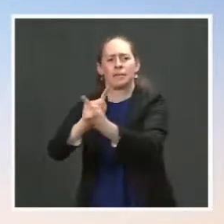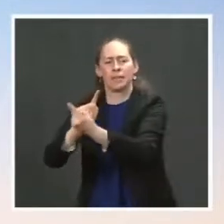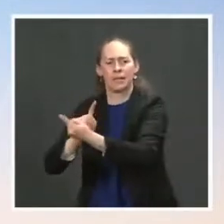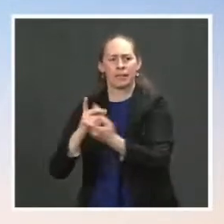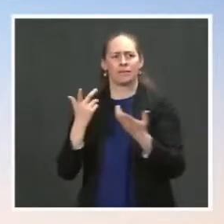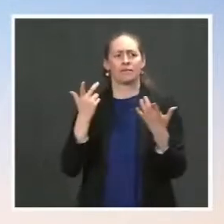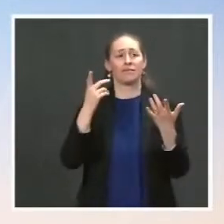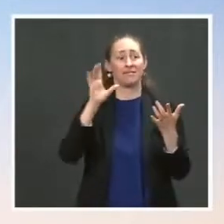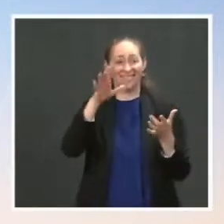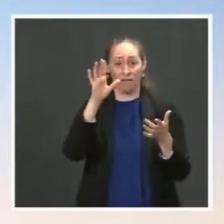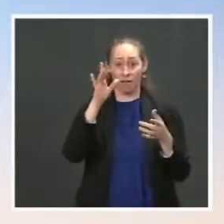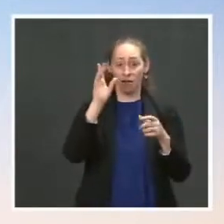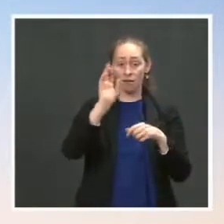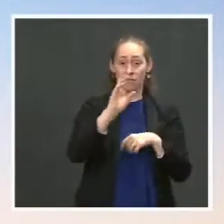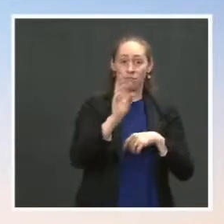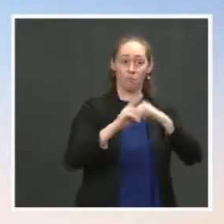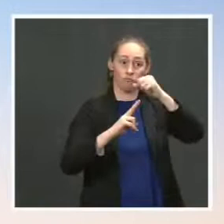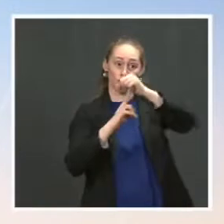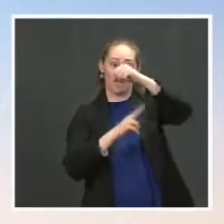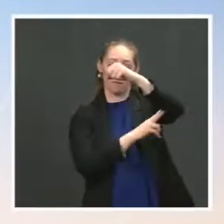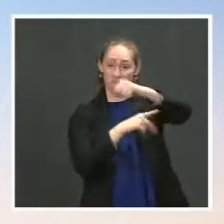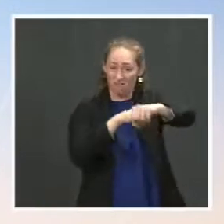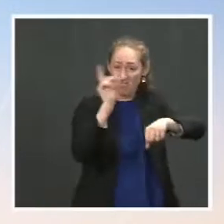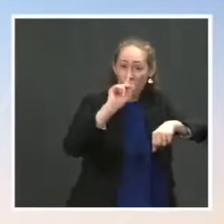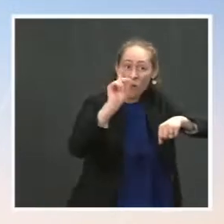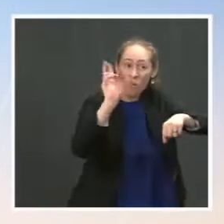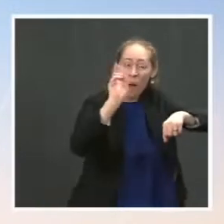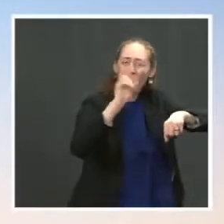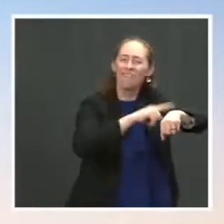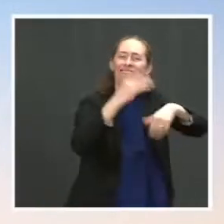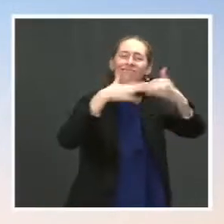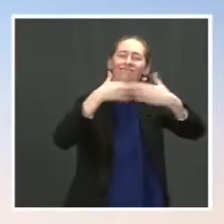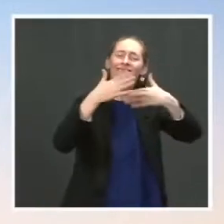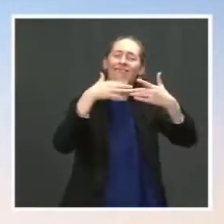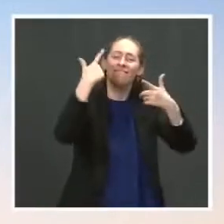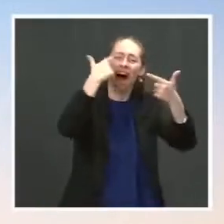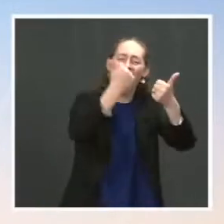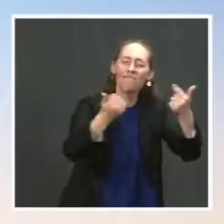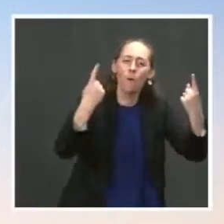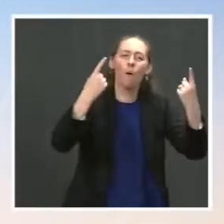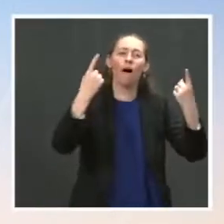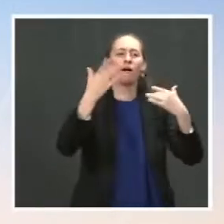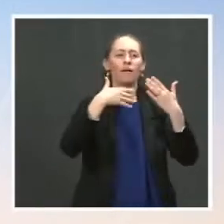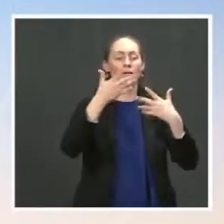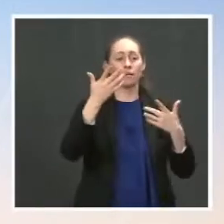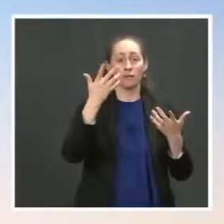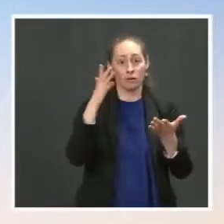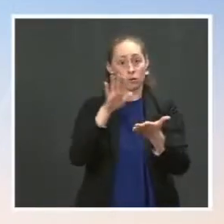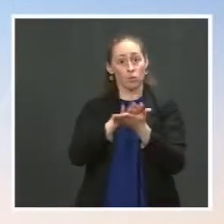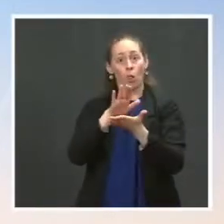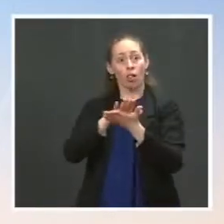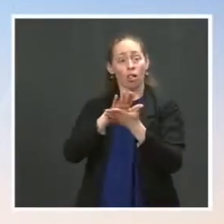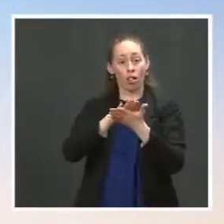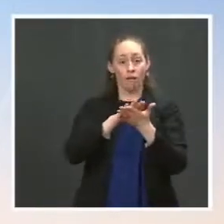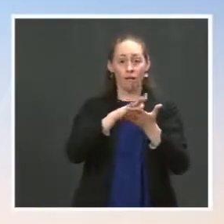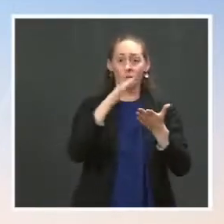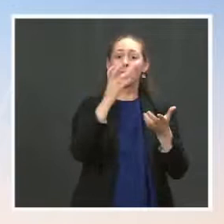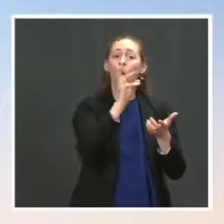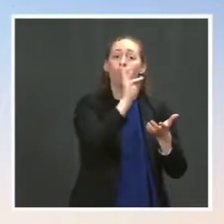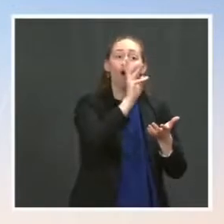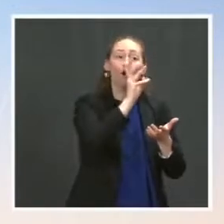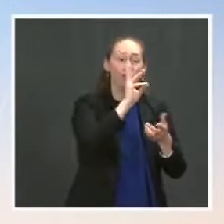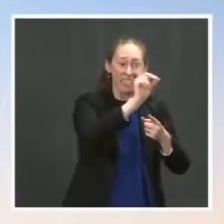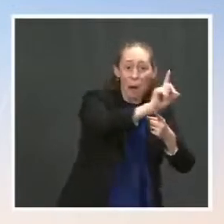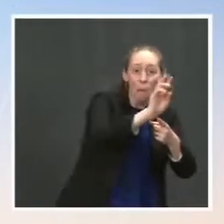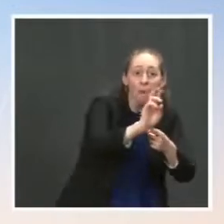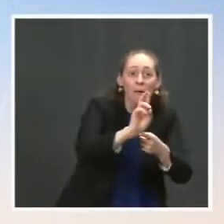not a Democratic idea. Ensuring kids don't have access to clean water is not a Democratic idea. Broadband